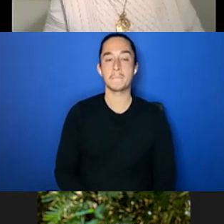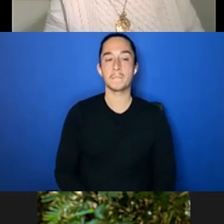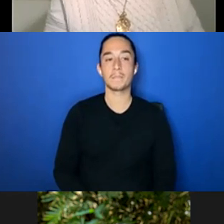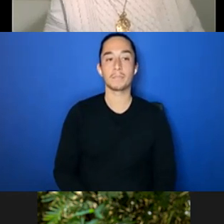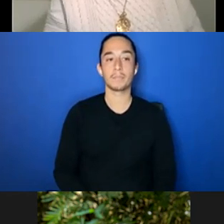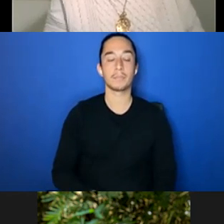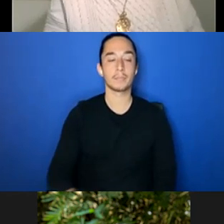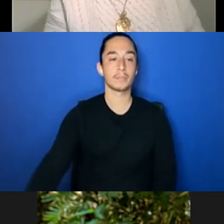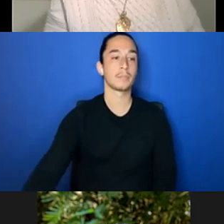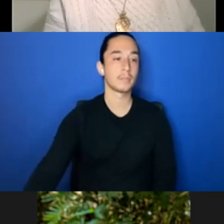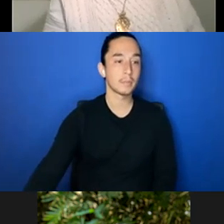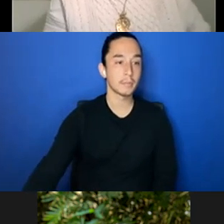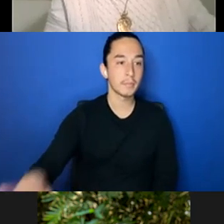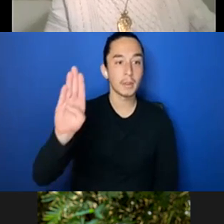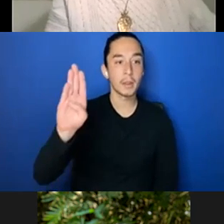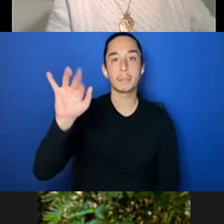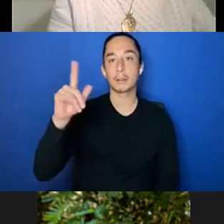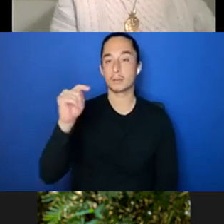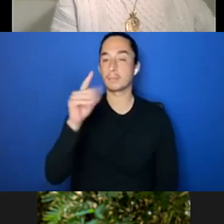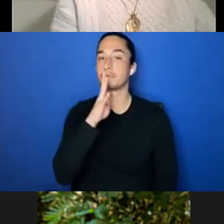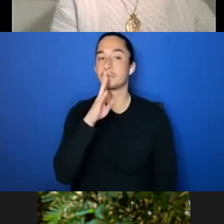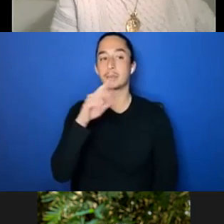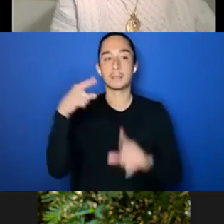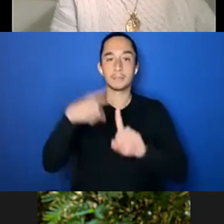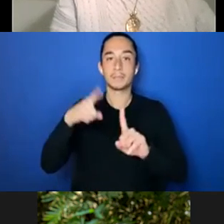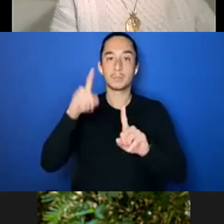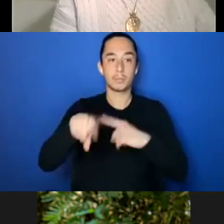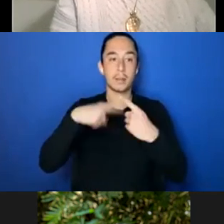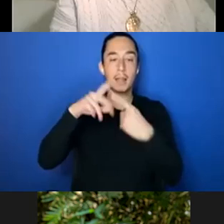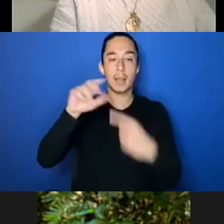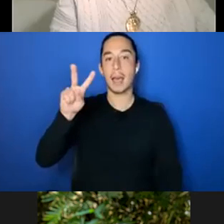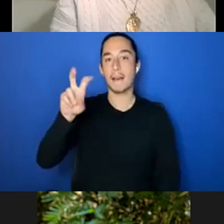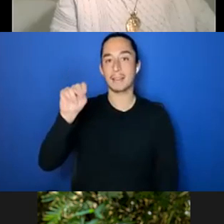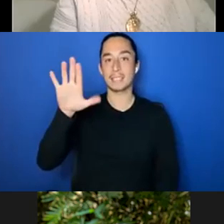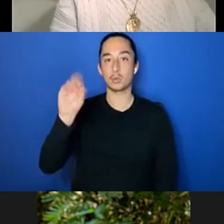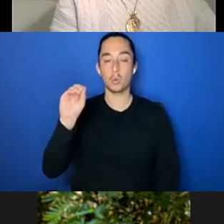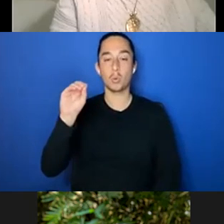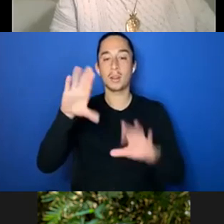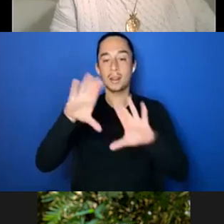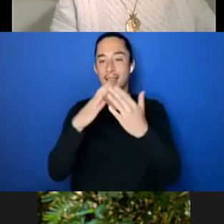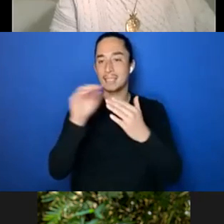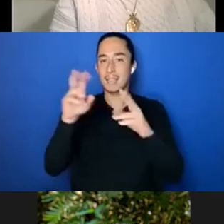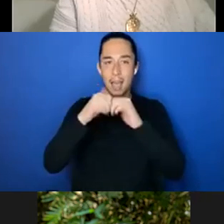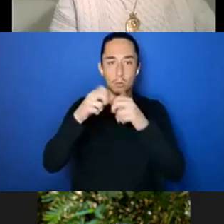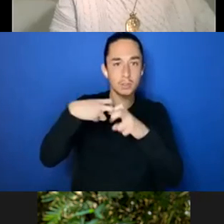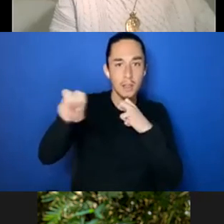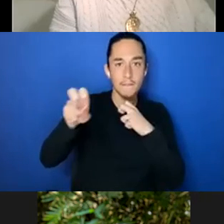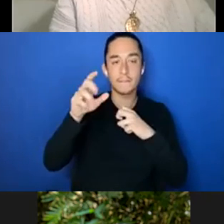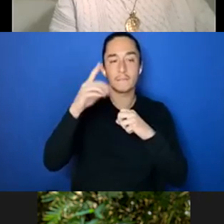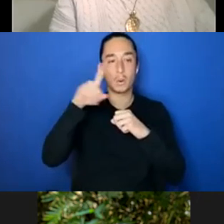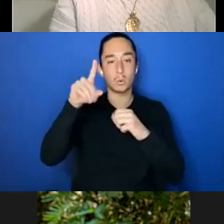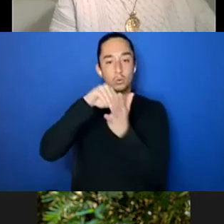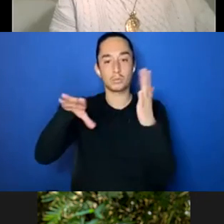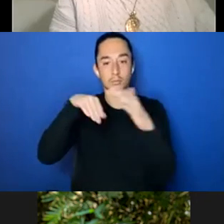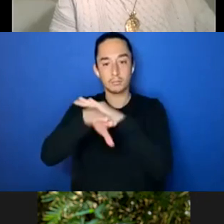There was a specific question to the ab initio class and the difficulty of a student entering that class